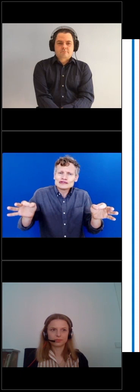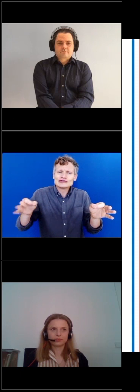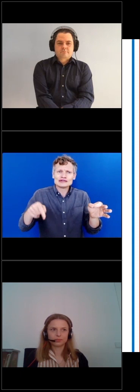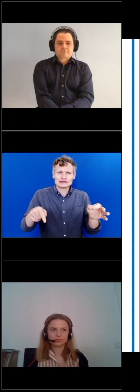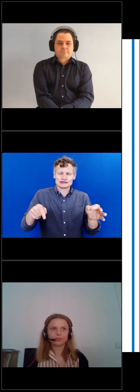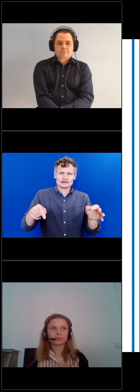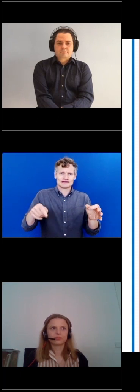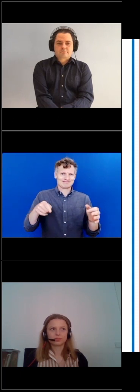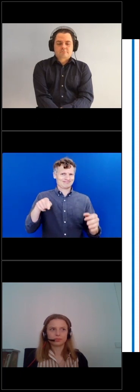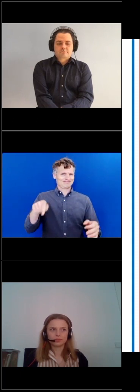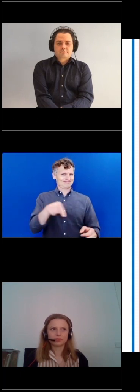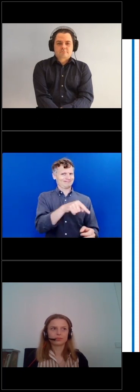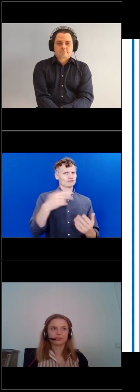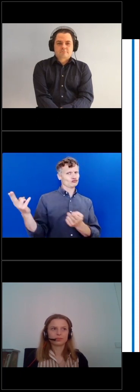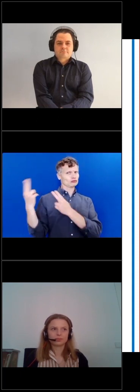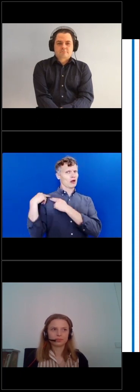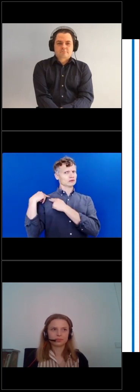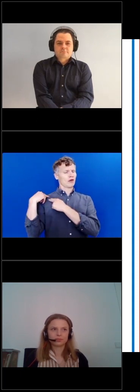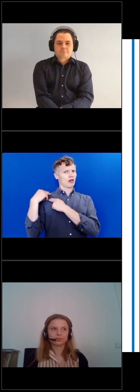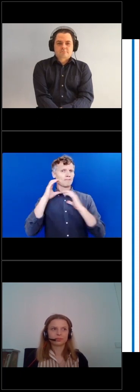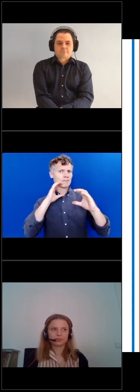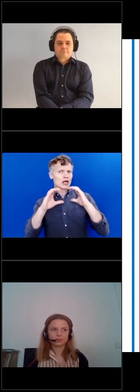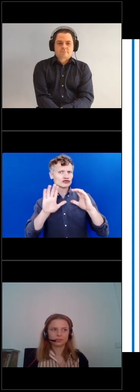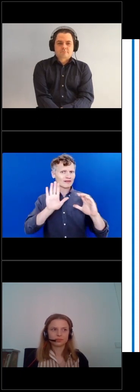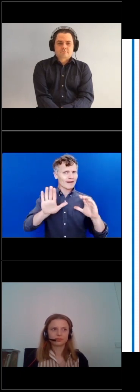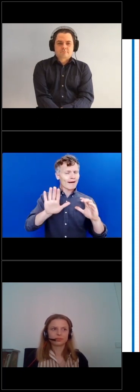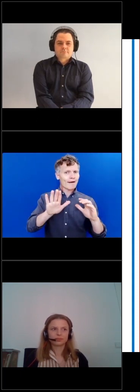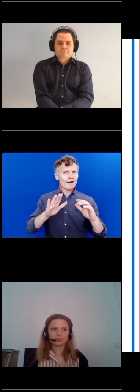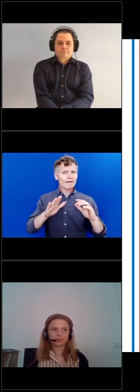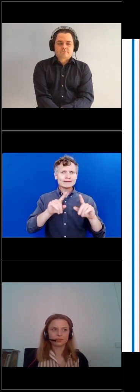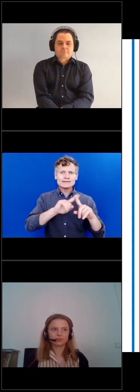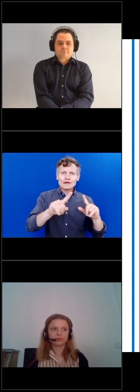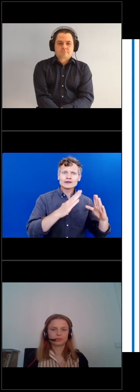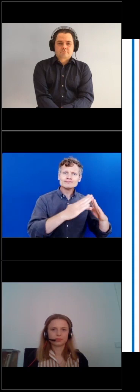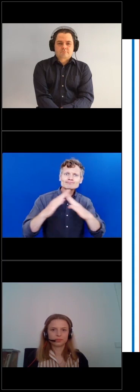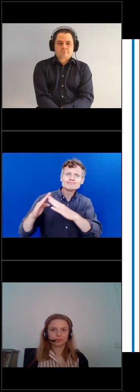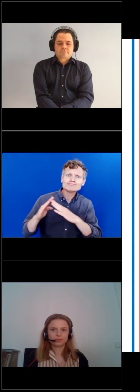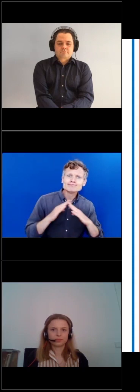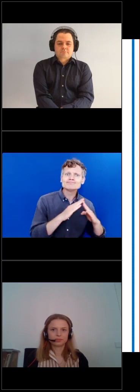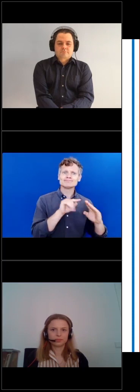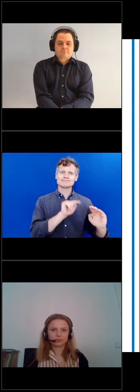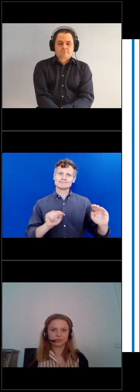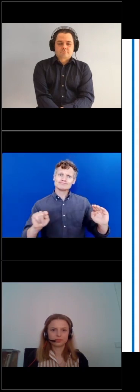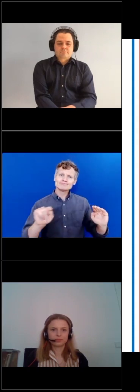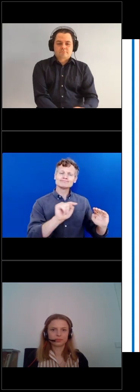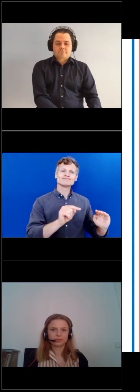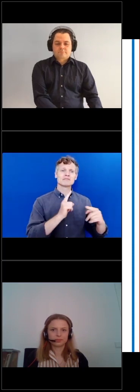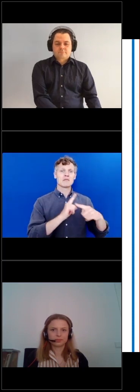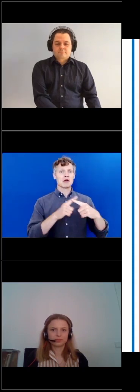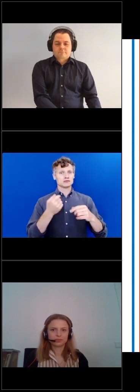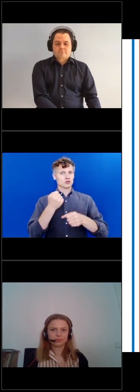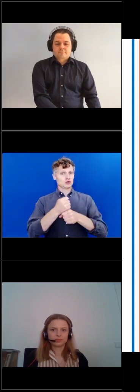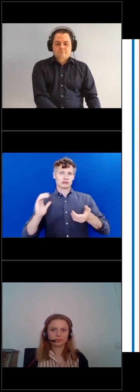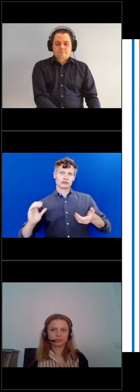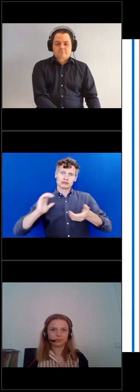local authorities, and also support from other humanitarian actors such as other clusters. This